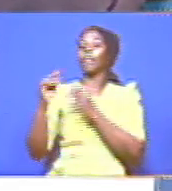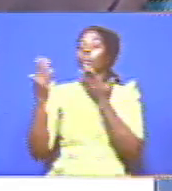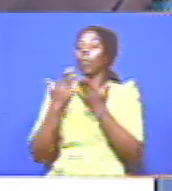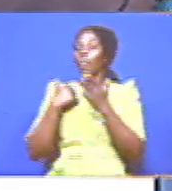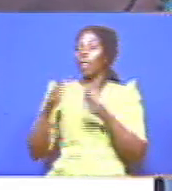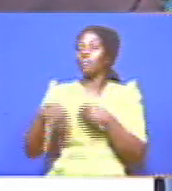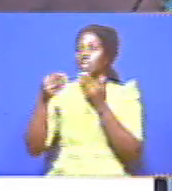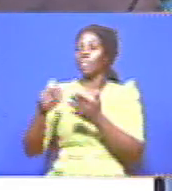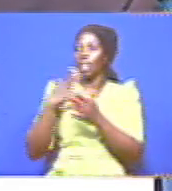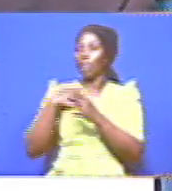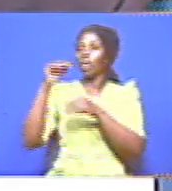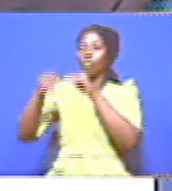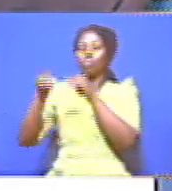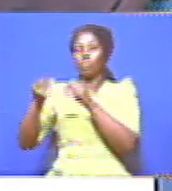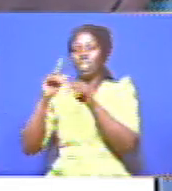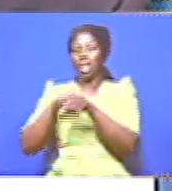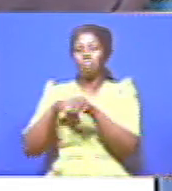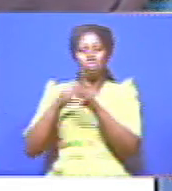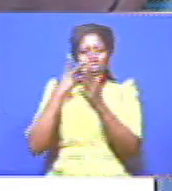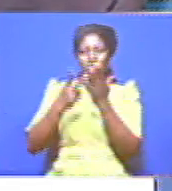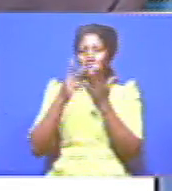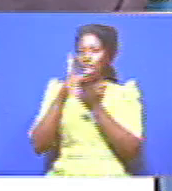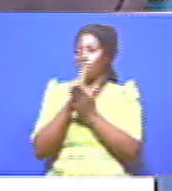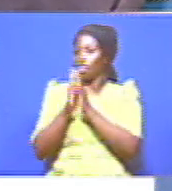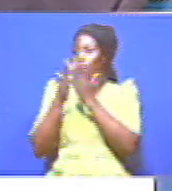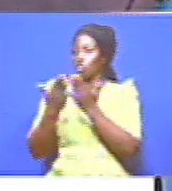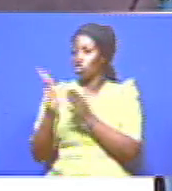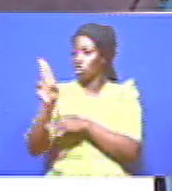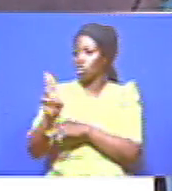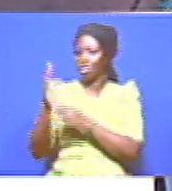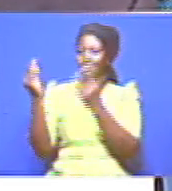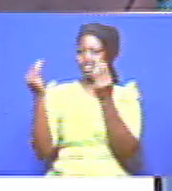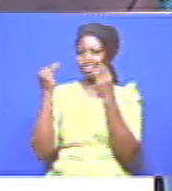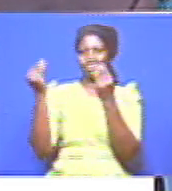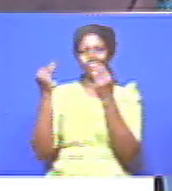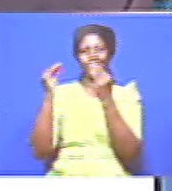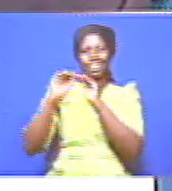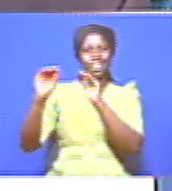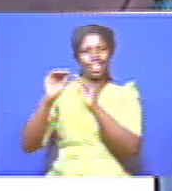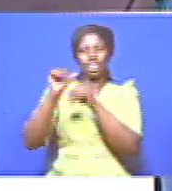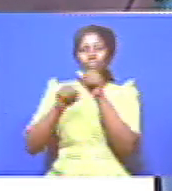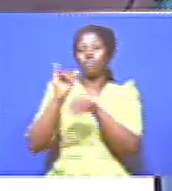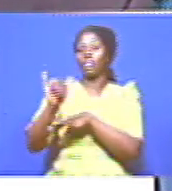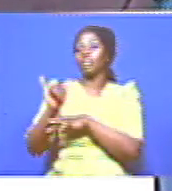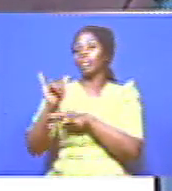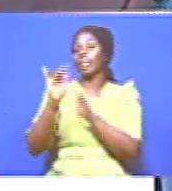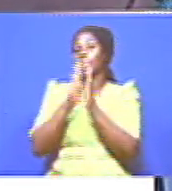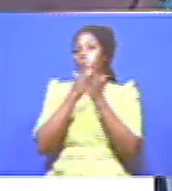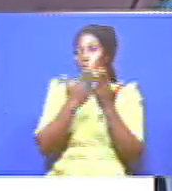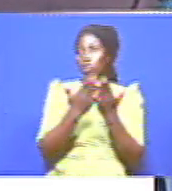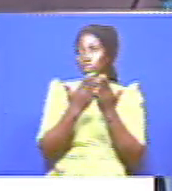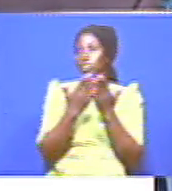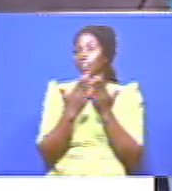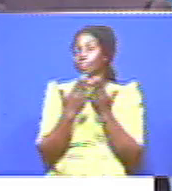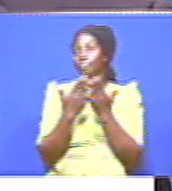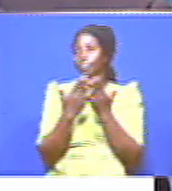our input. And now, if you look some of the books mm-hmm. which are being used, mm-hmm. it really teaches about that. Mm-hmm. The documents, the books that the students you really the new